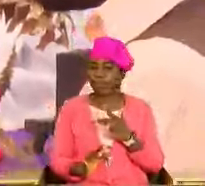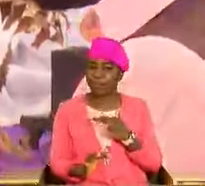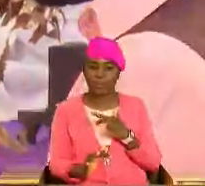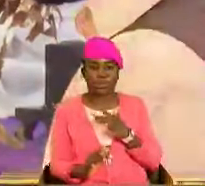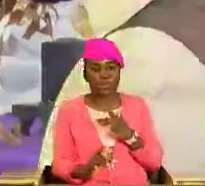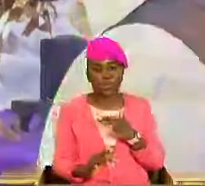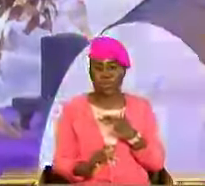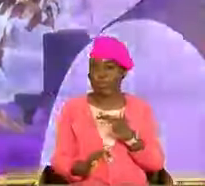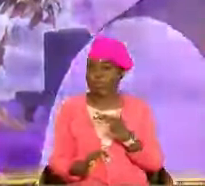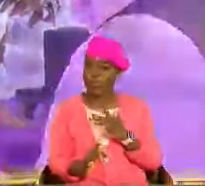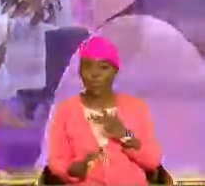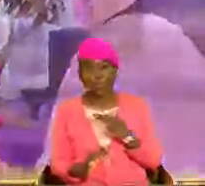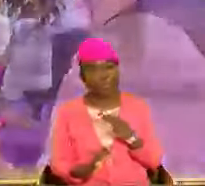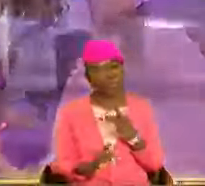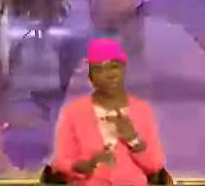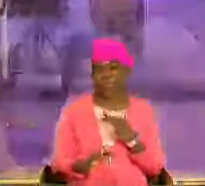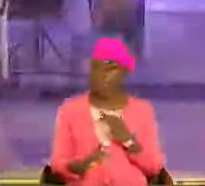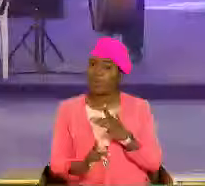people